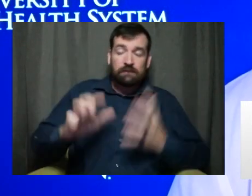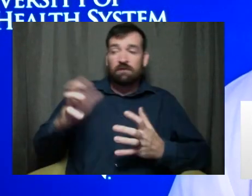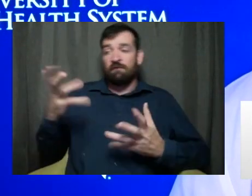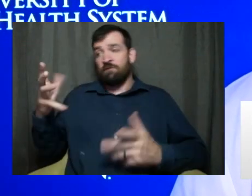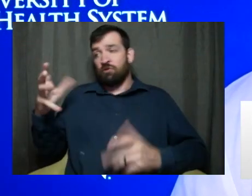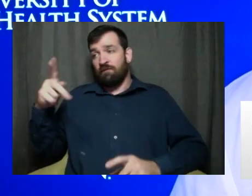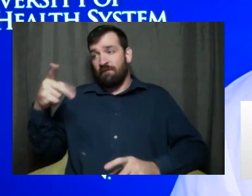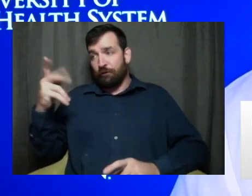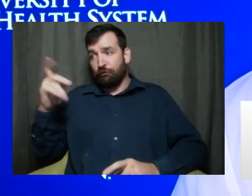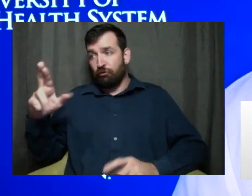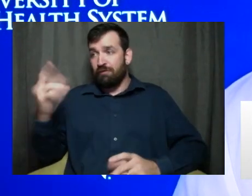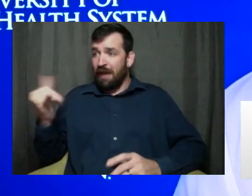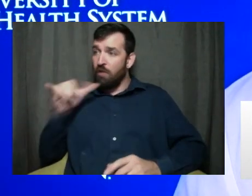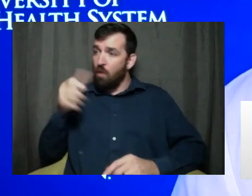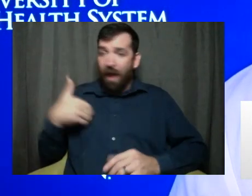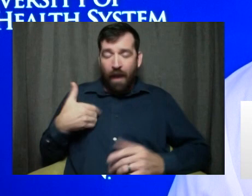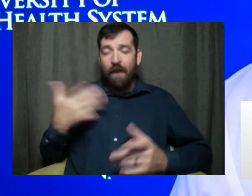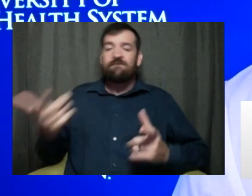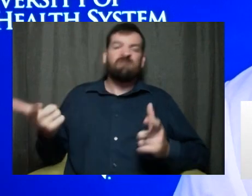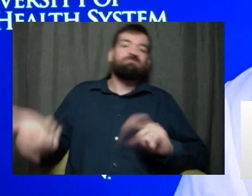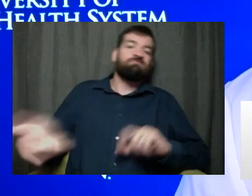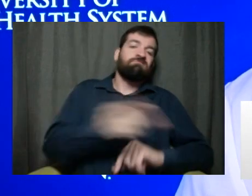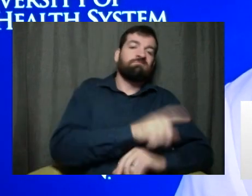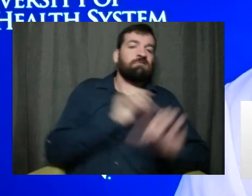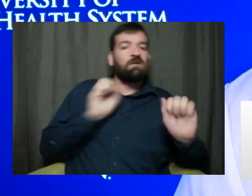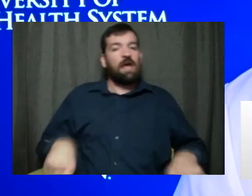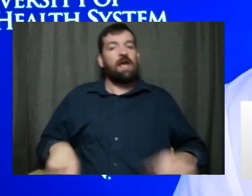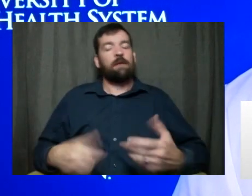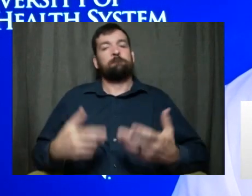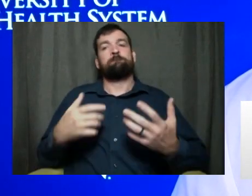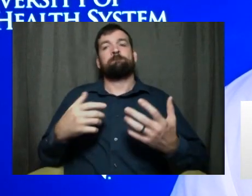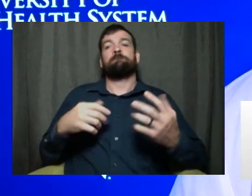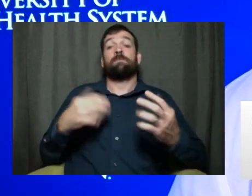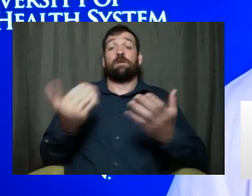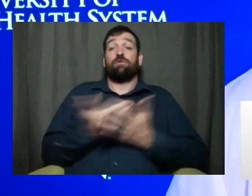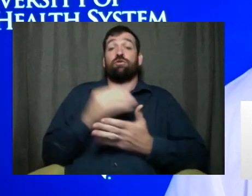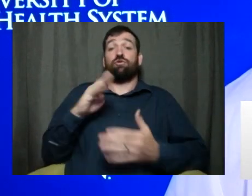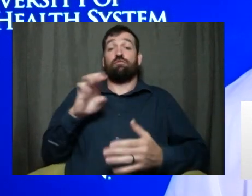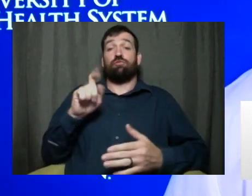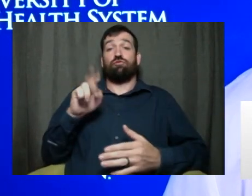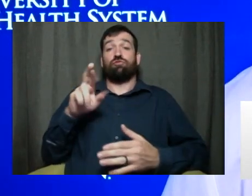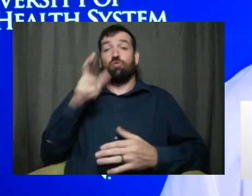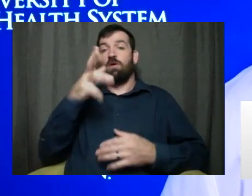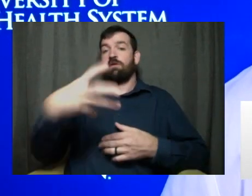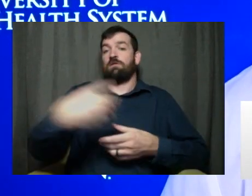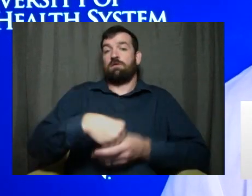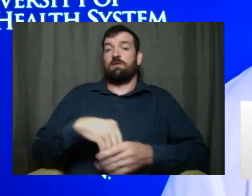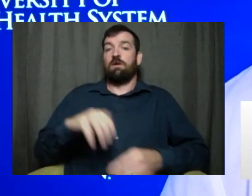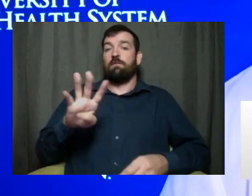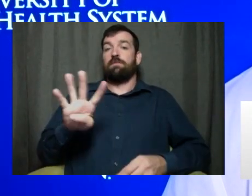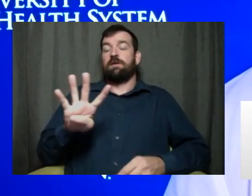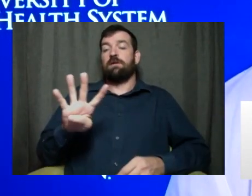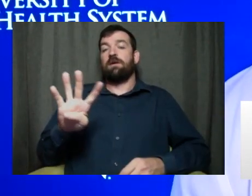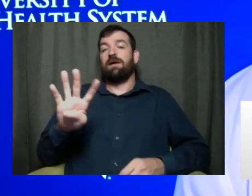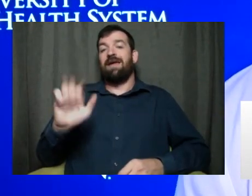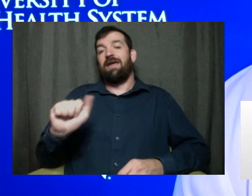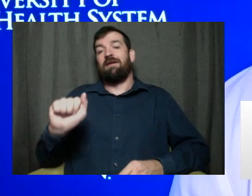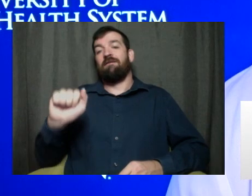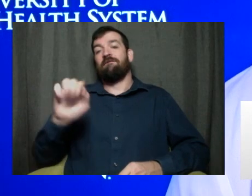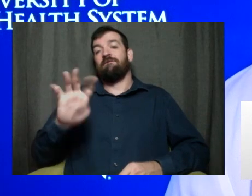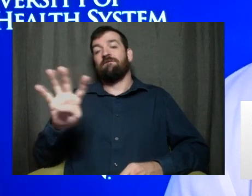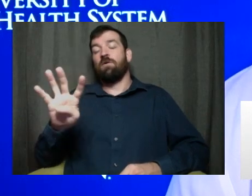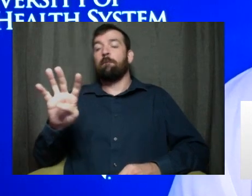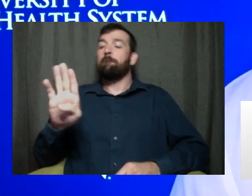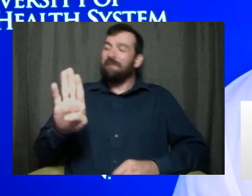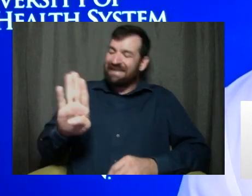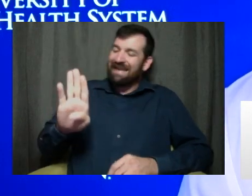Pfizer now, they have Moderna, so you are able to do that. The new boosters will contain the BA4, BA5 component, which is the same